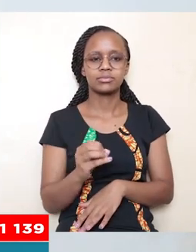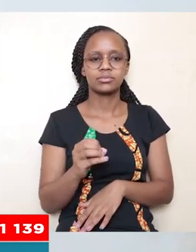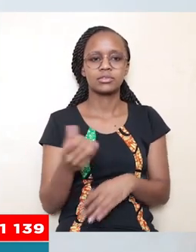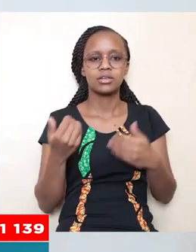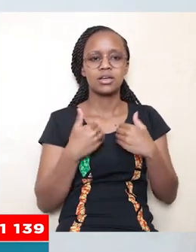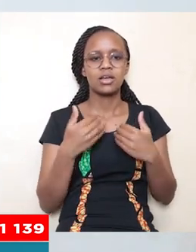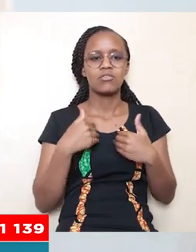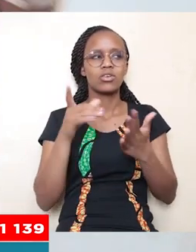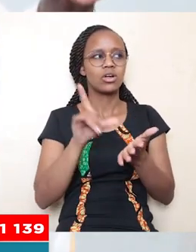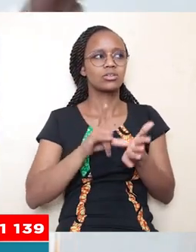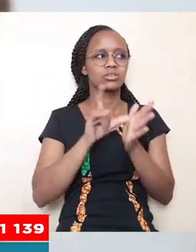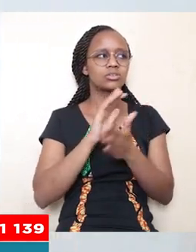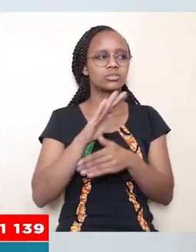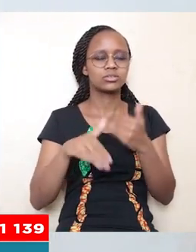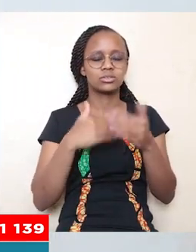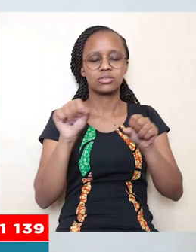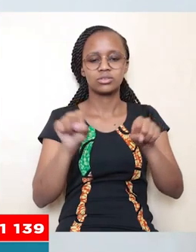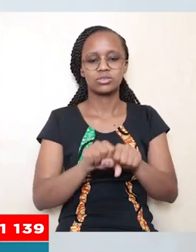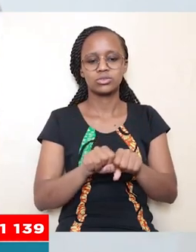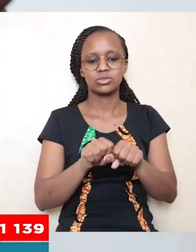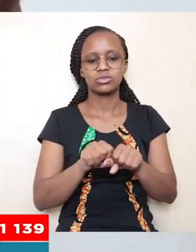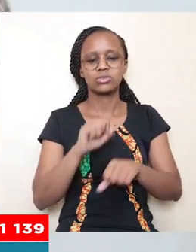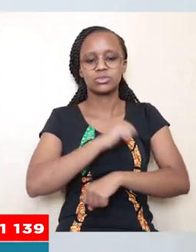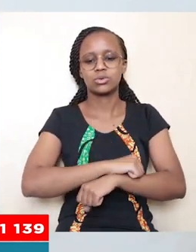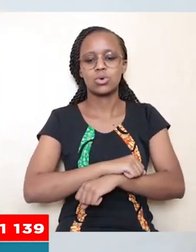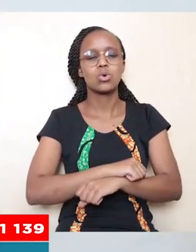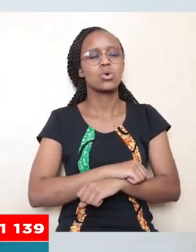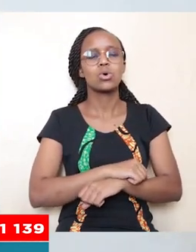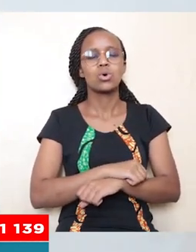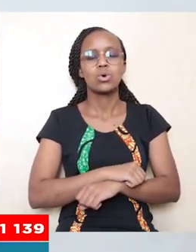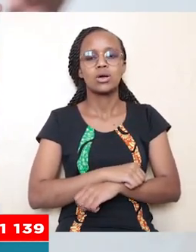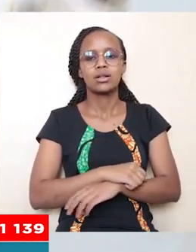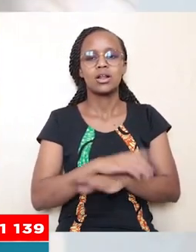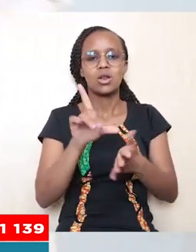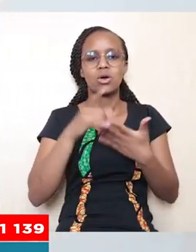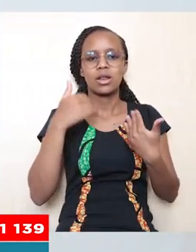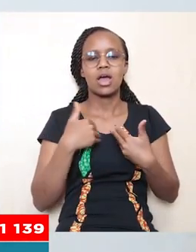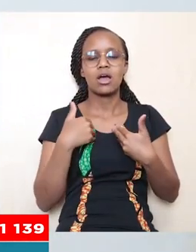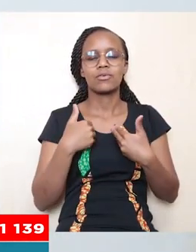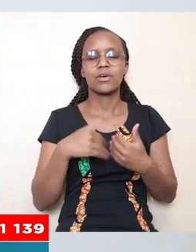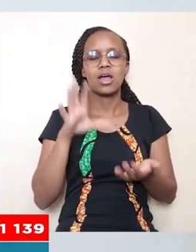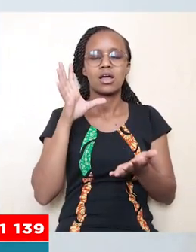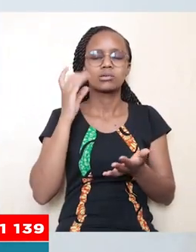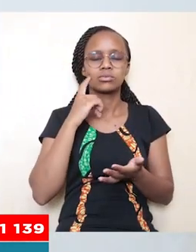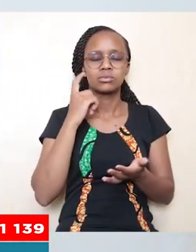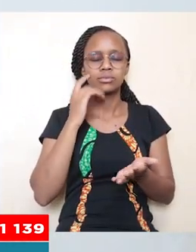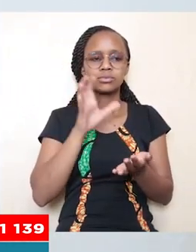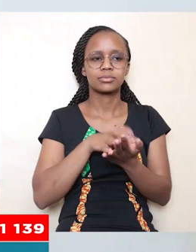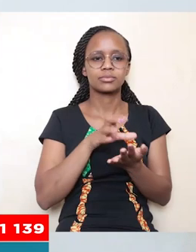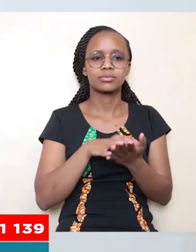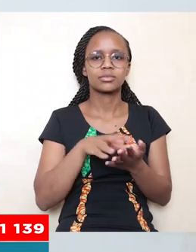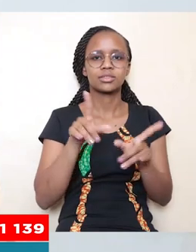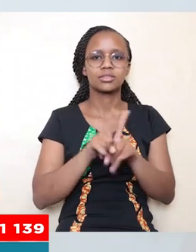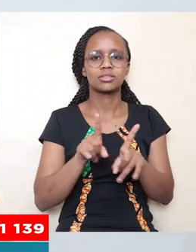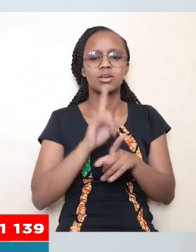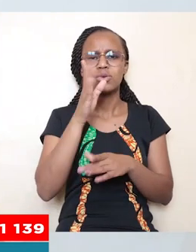Uko na deni everywhere. Shule, uko na deni. Kanisani, uko na deni. Shopping center, uko na deni. Hata moshari, kuna